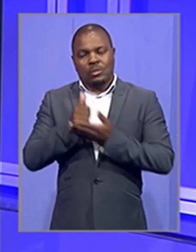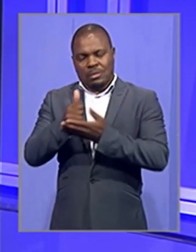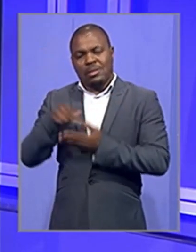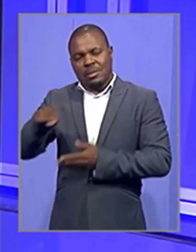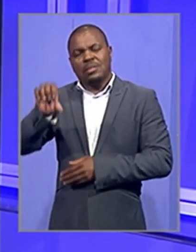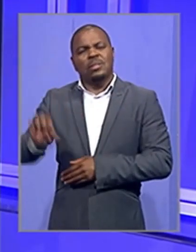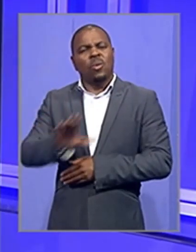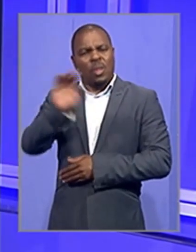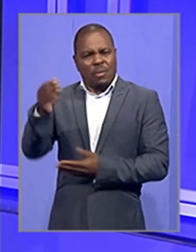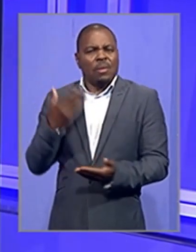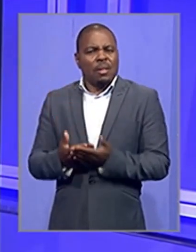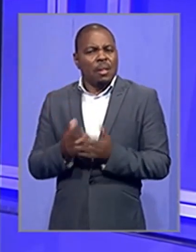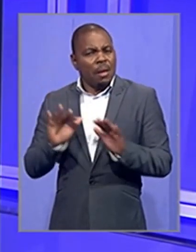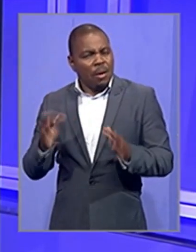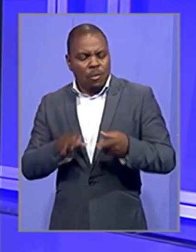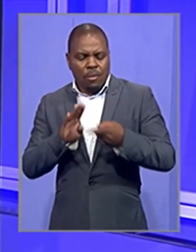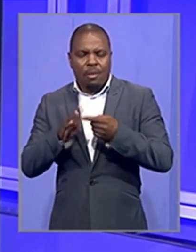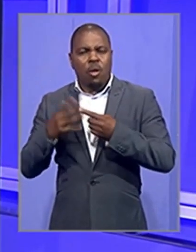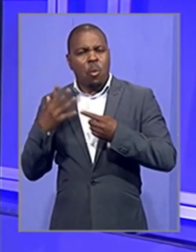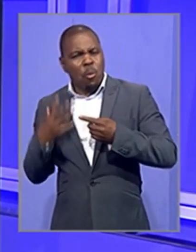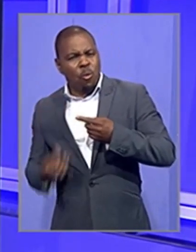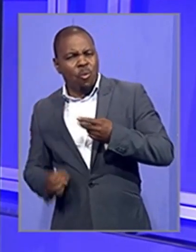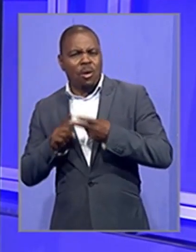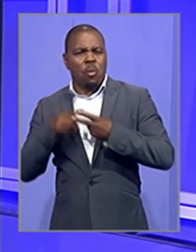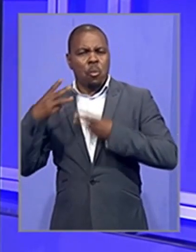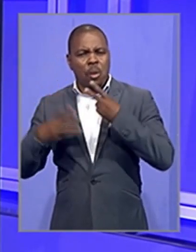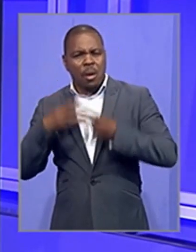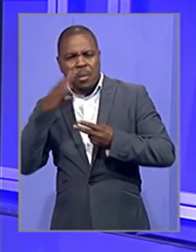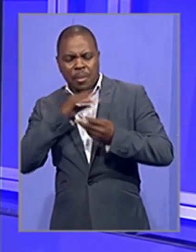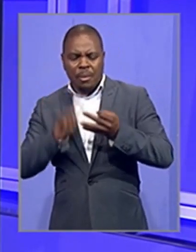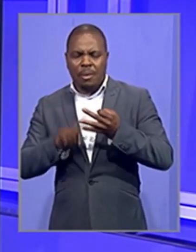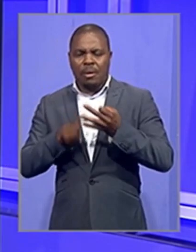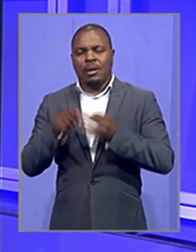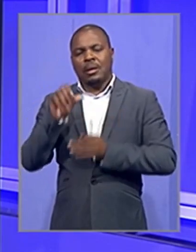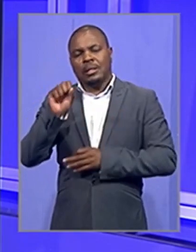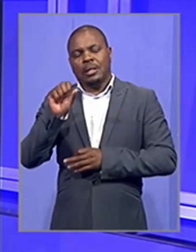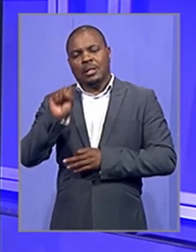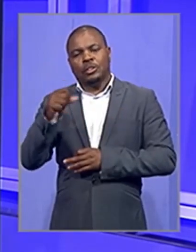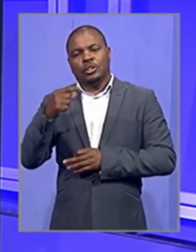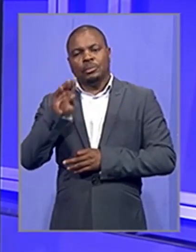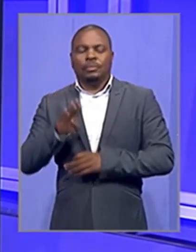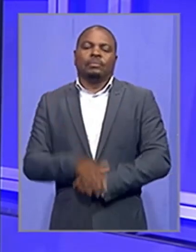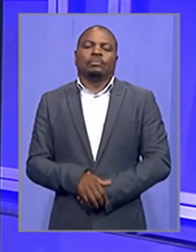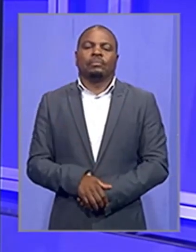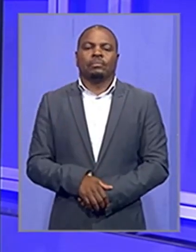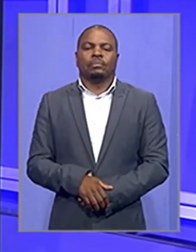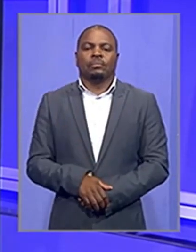Borwa ho rarolla mathata a kang bofuma, tlhokeho ya mesebetsi le diketso tsa tlhekefetso ya bong.